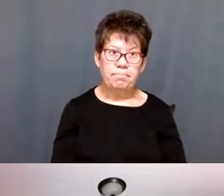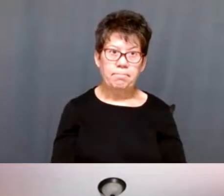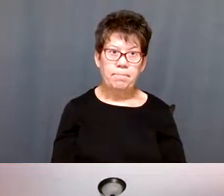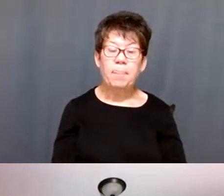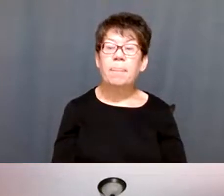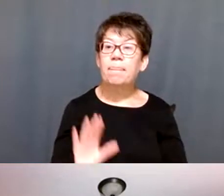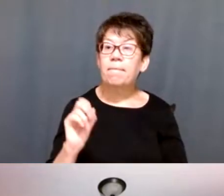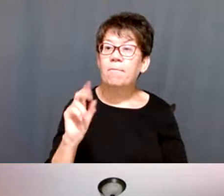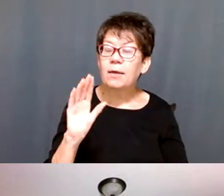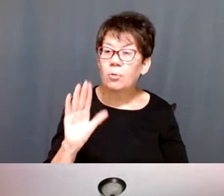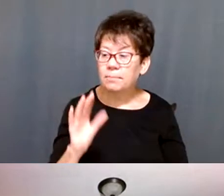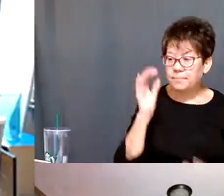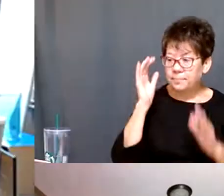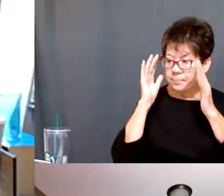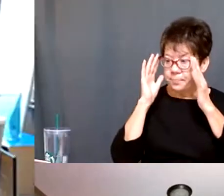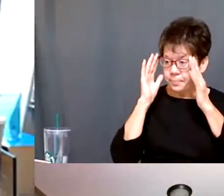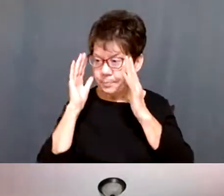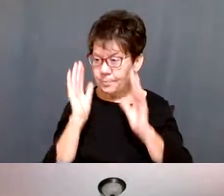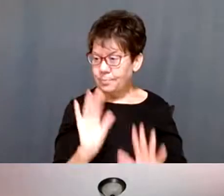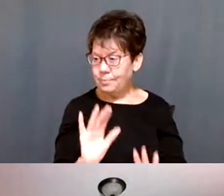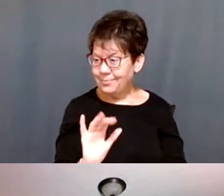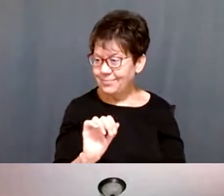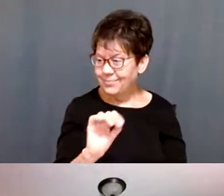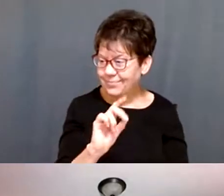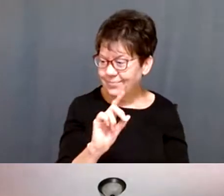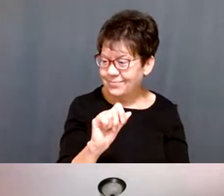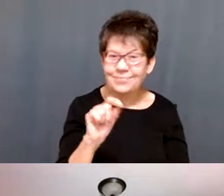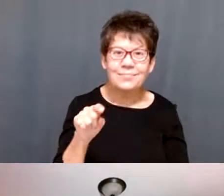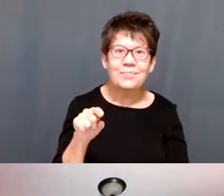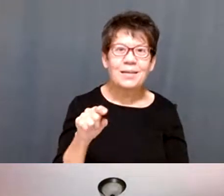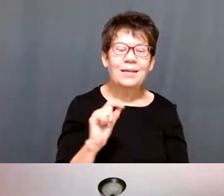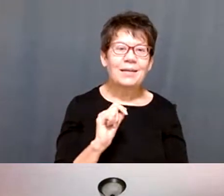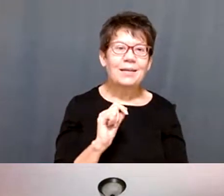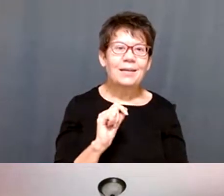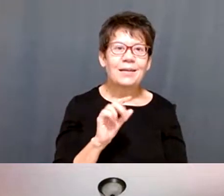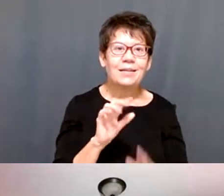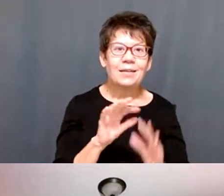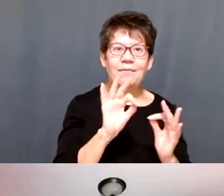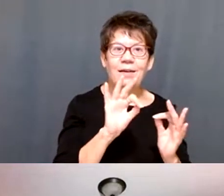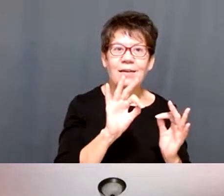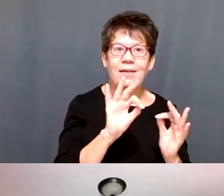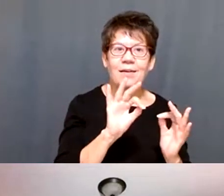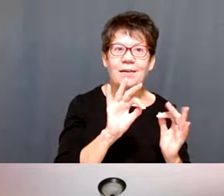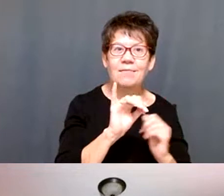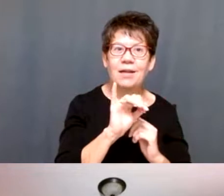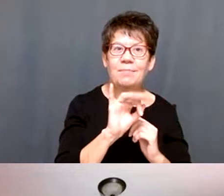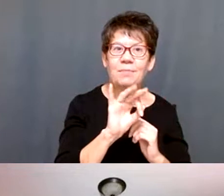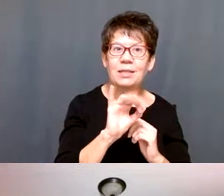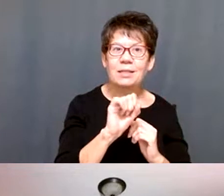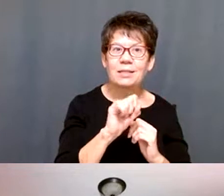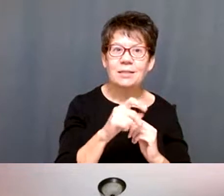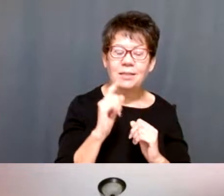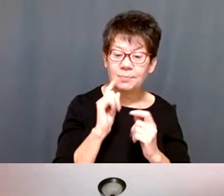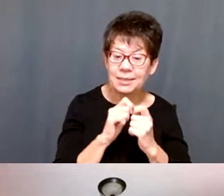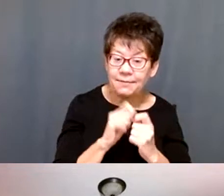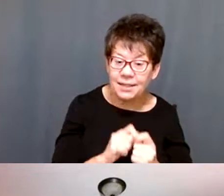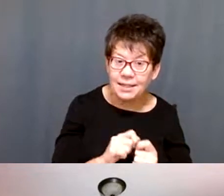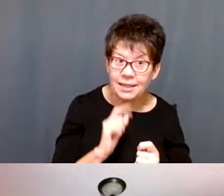Great. And stay there. Is the family notification document district specific? Will it provide details about